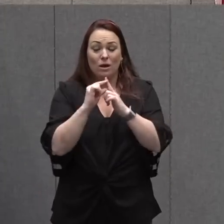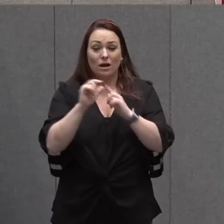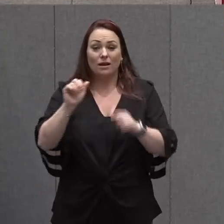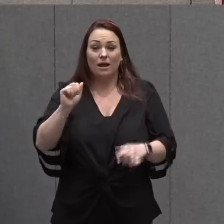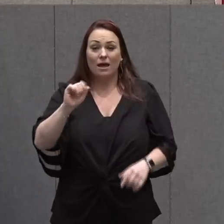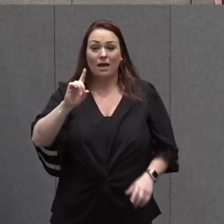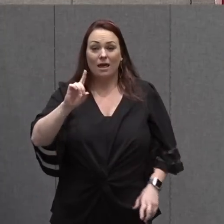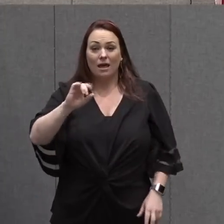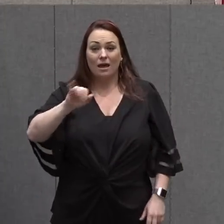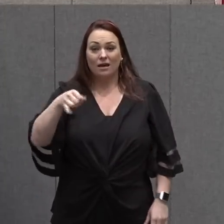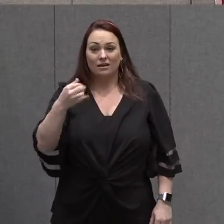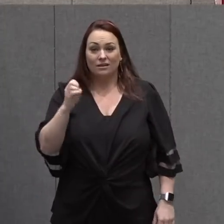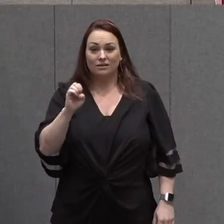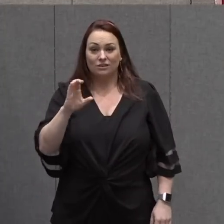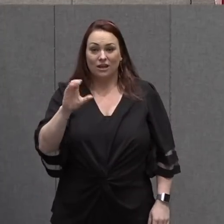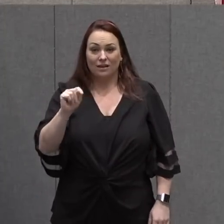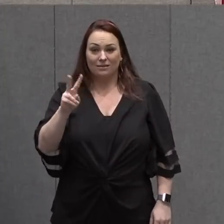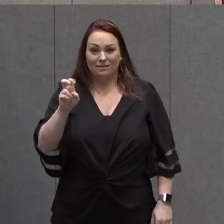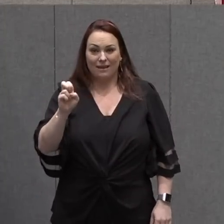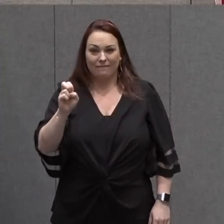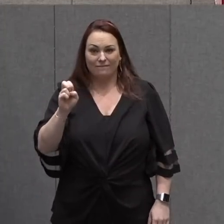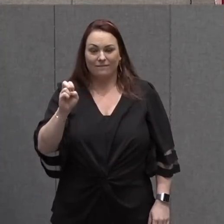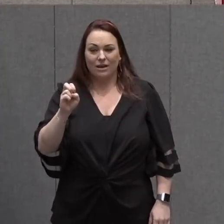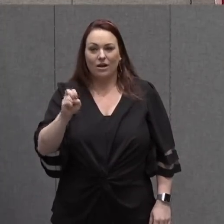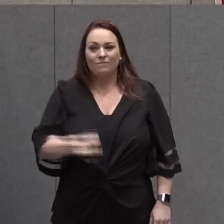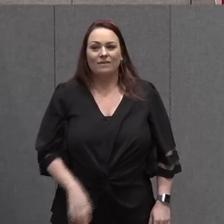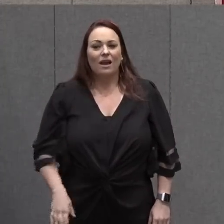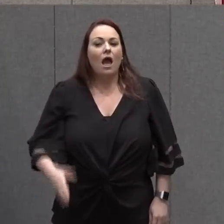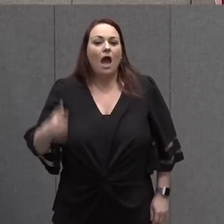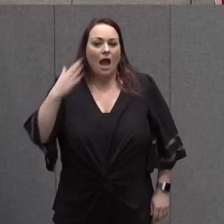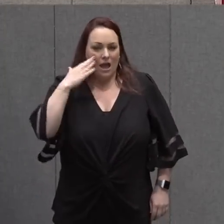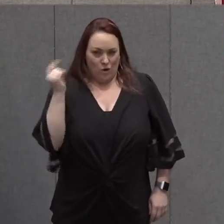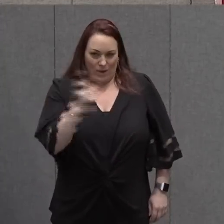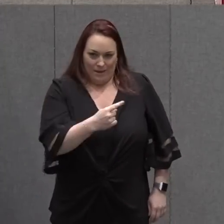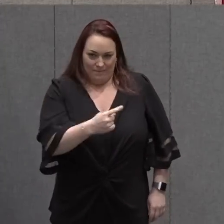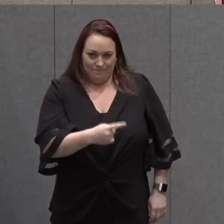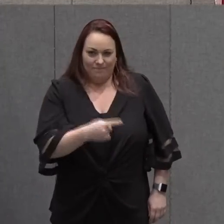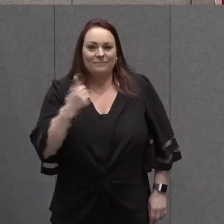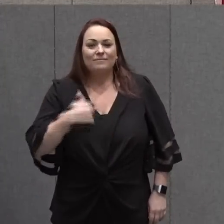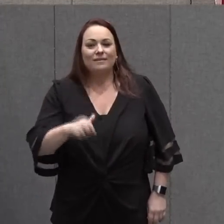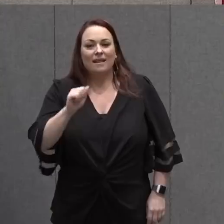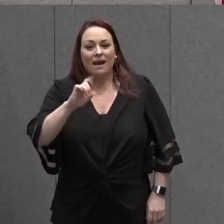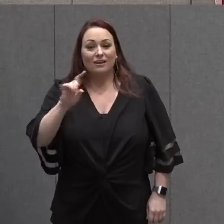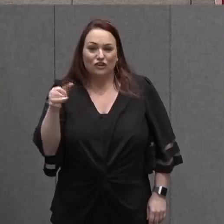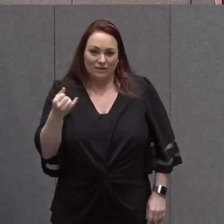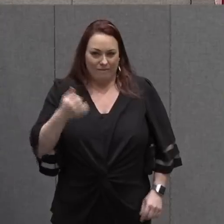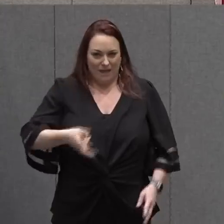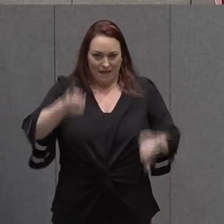adjective. Oh, yes, I know him. He cuts my hair, except right now. Adjective?